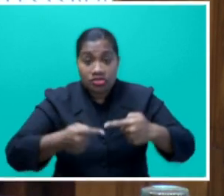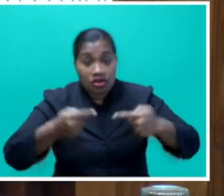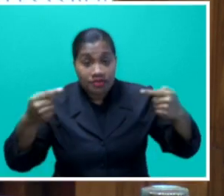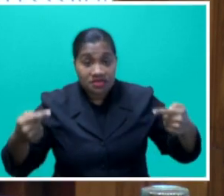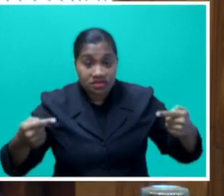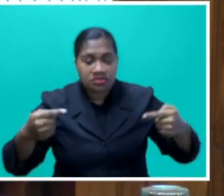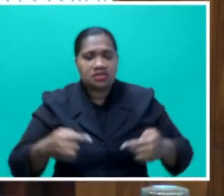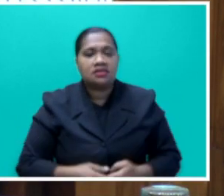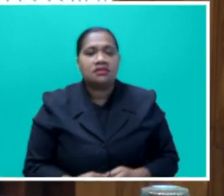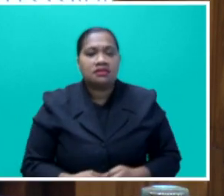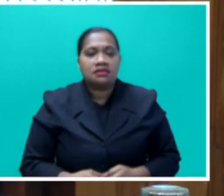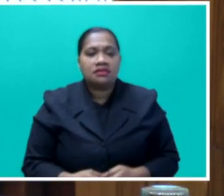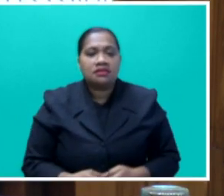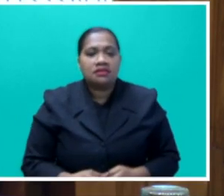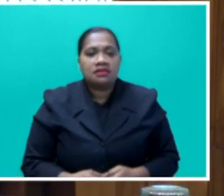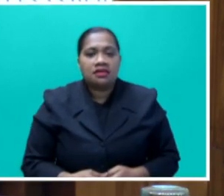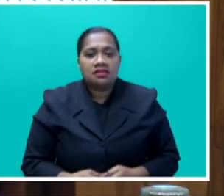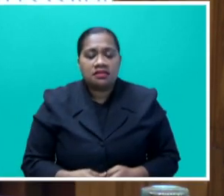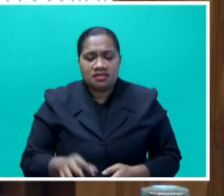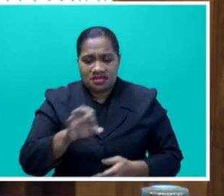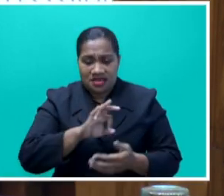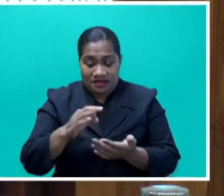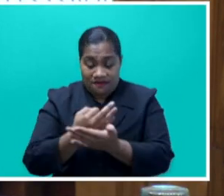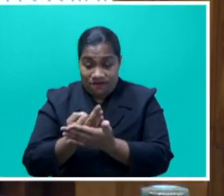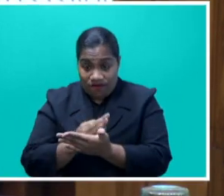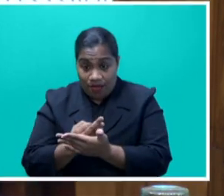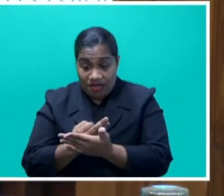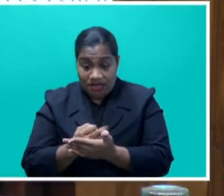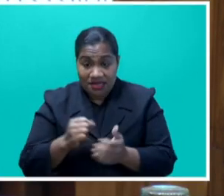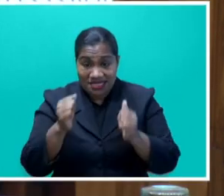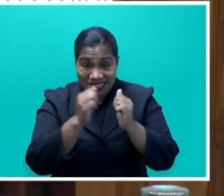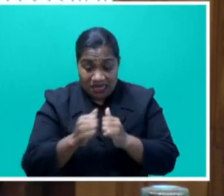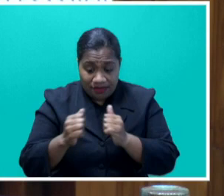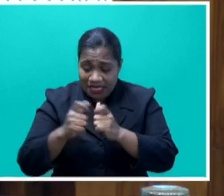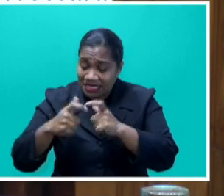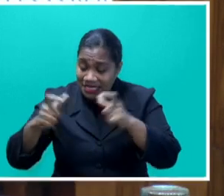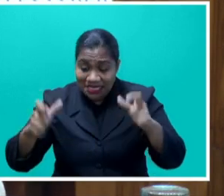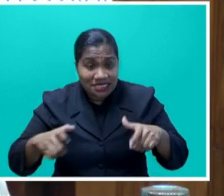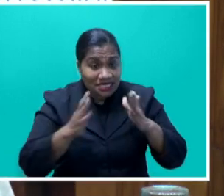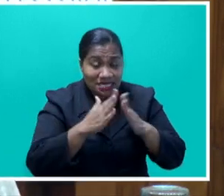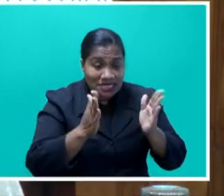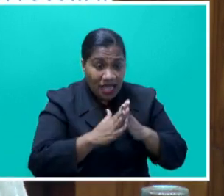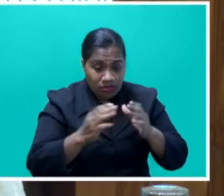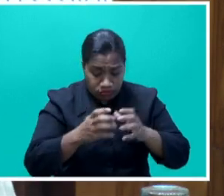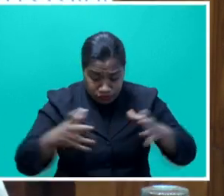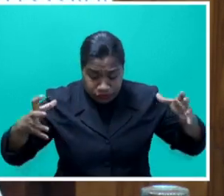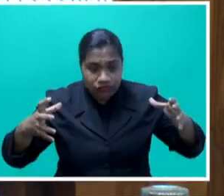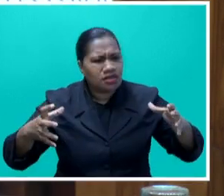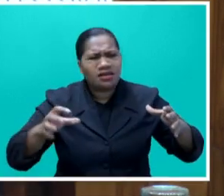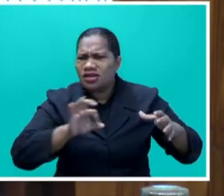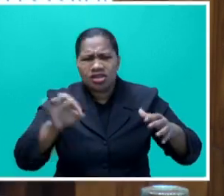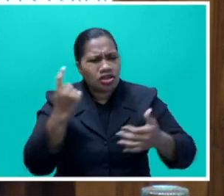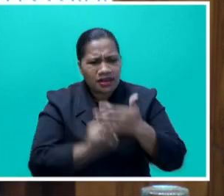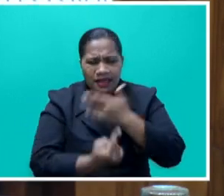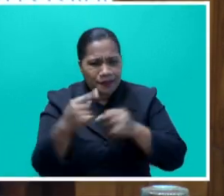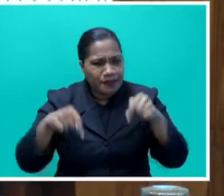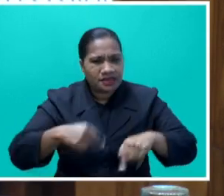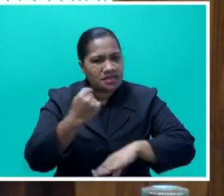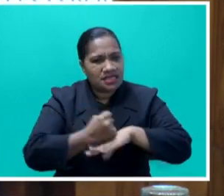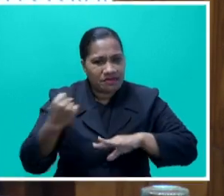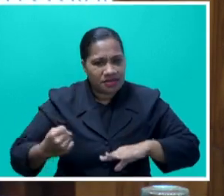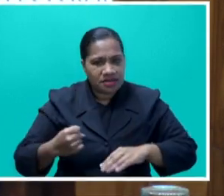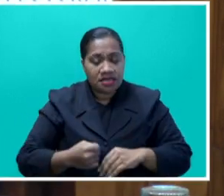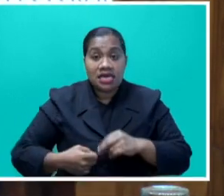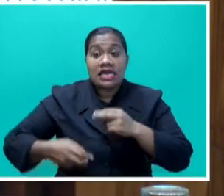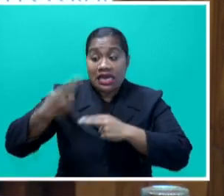explosion of informal settlements in our cities and towns did not happen under this government. History will tell us that